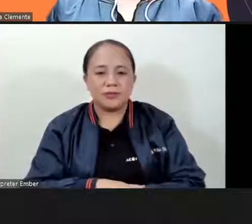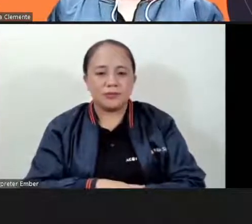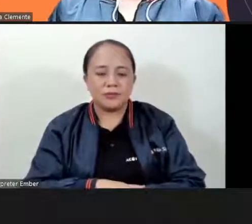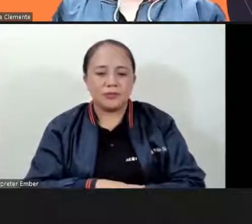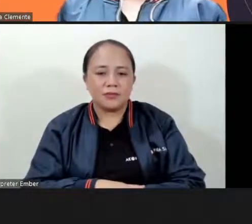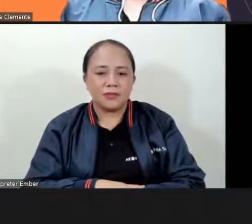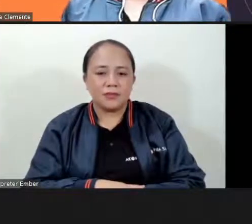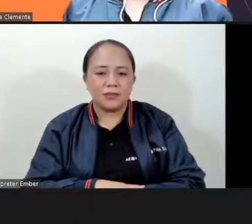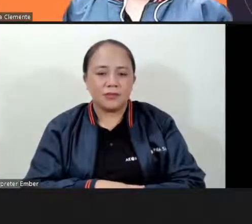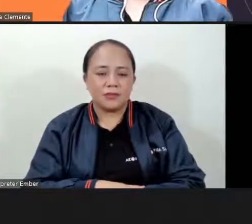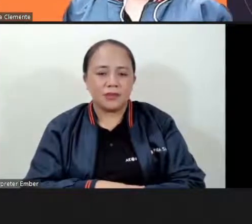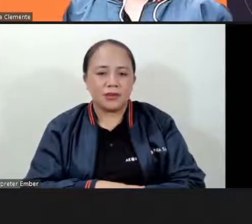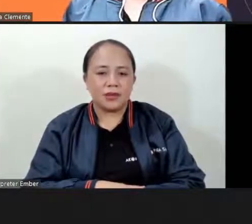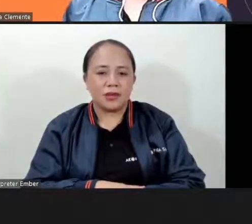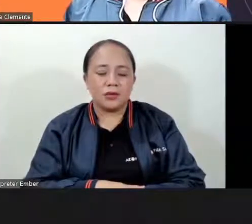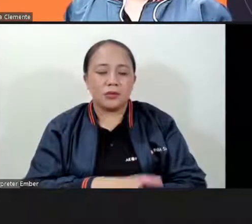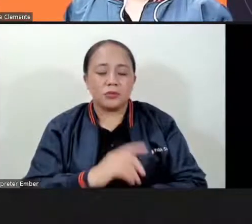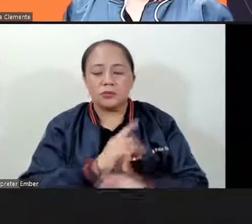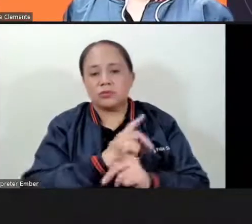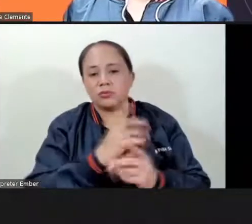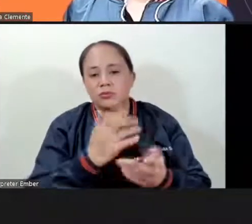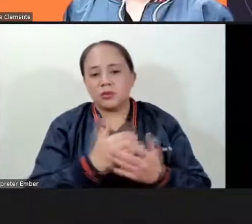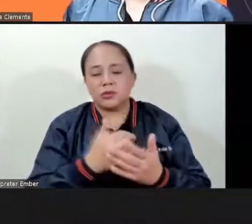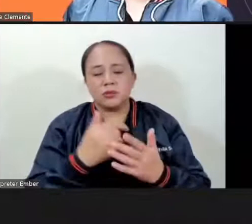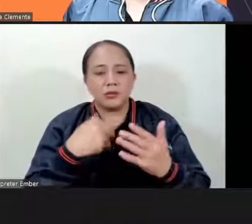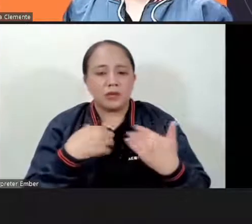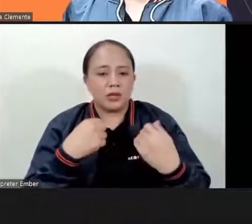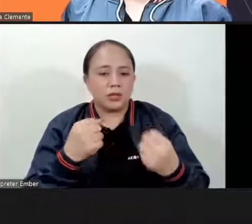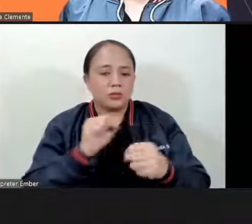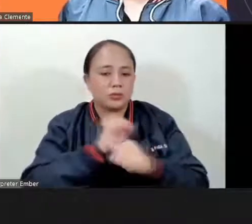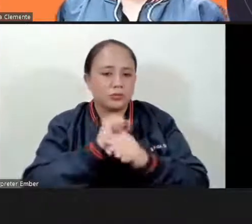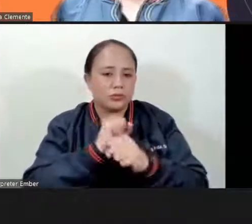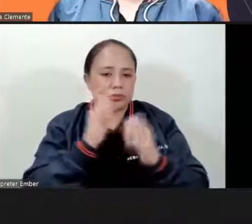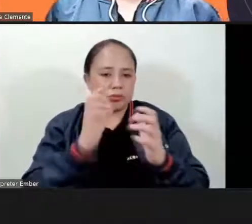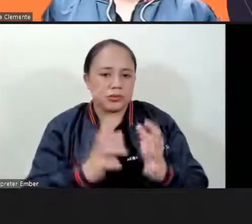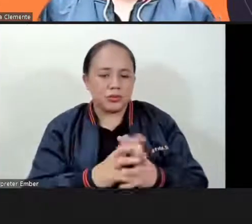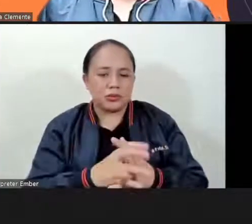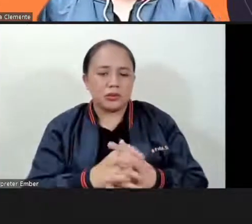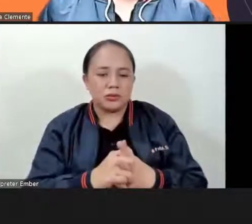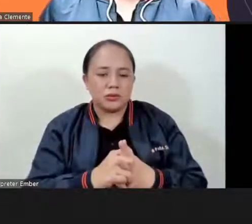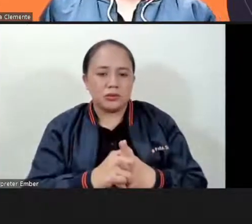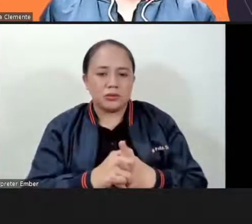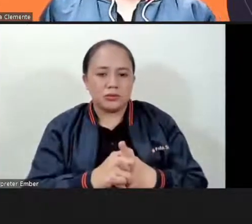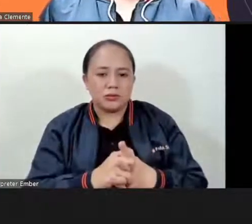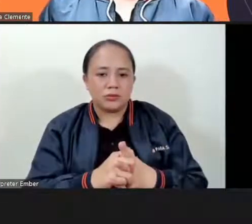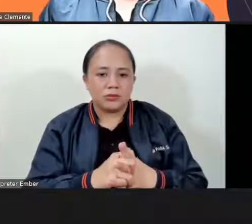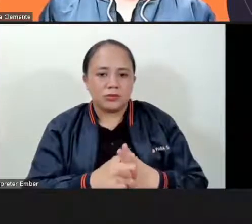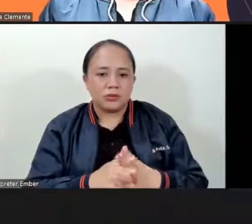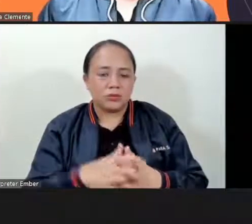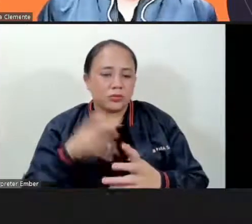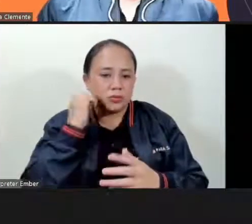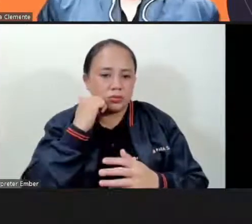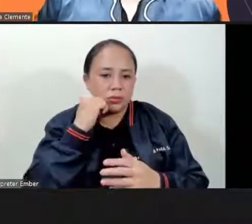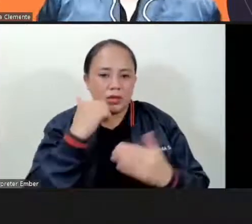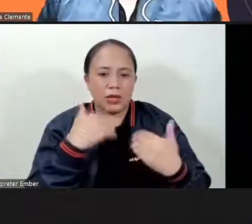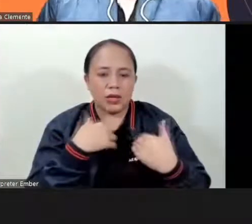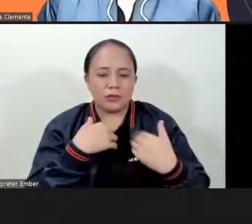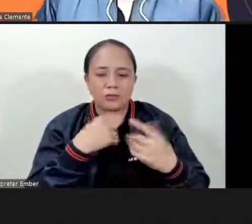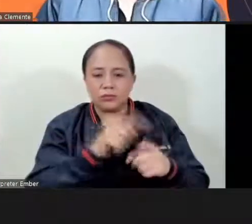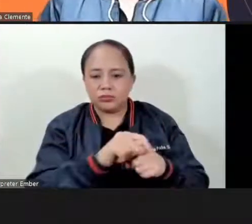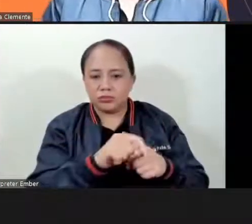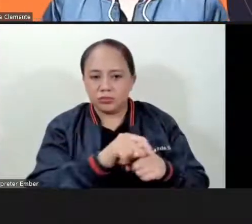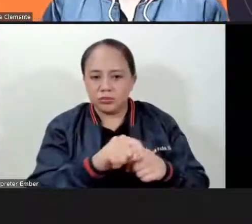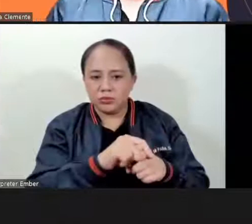po, in order to protect po those healthcare workers who uses telemedicine po, we always have to train